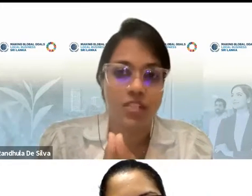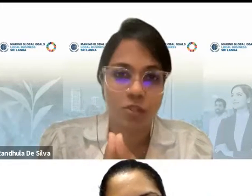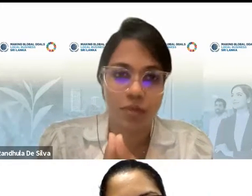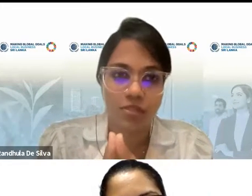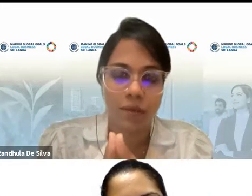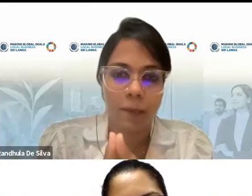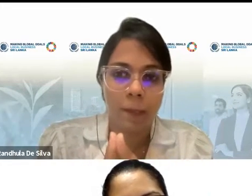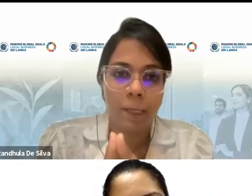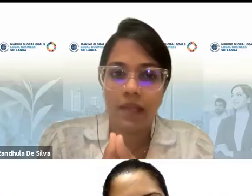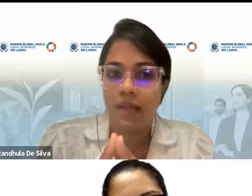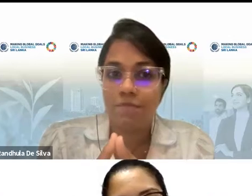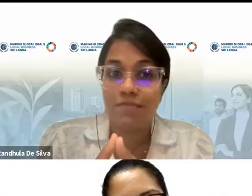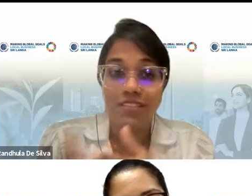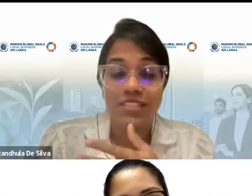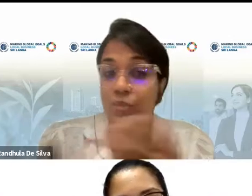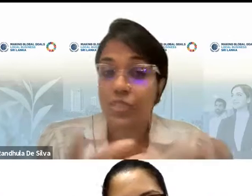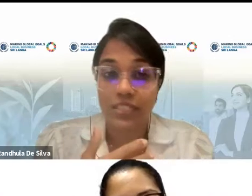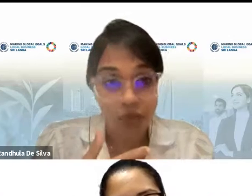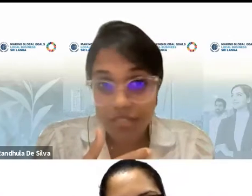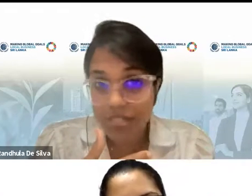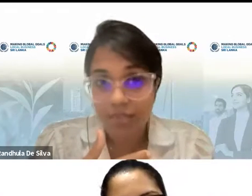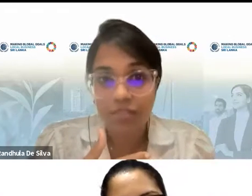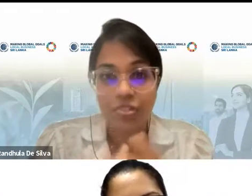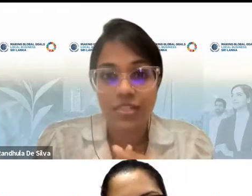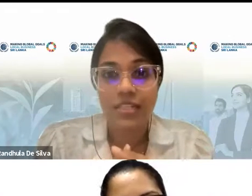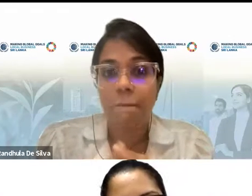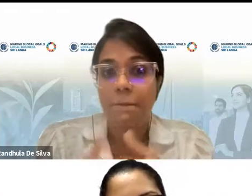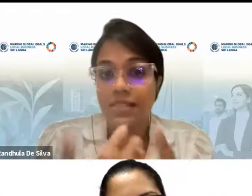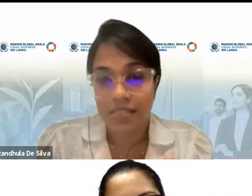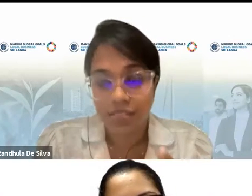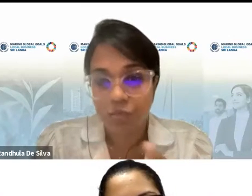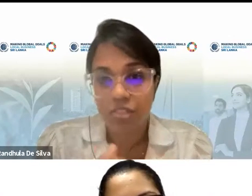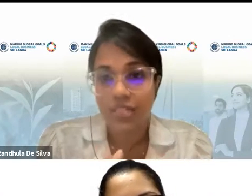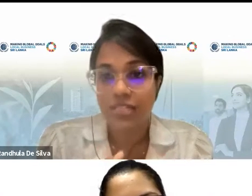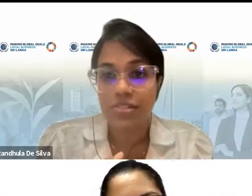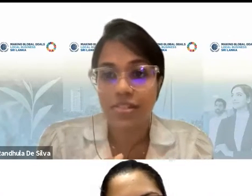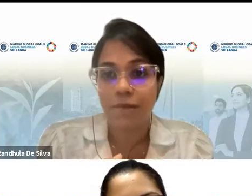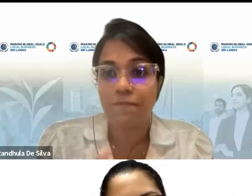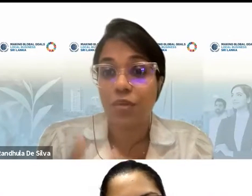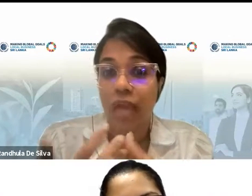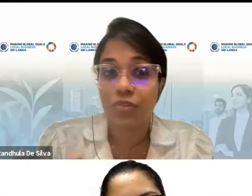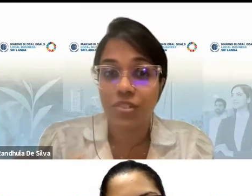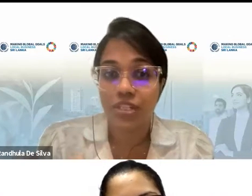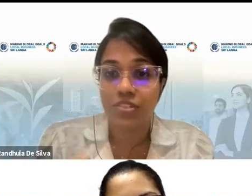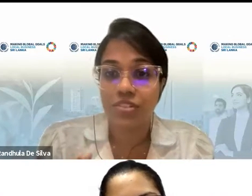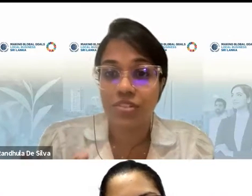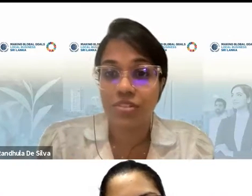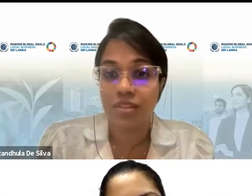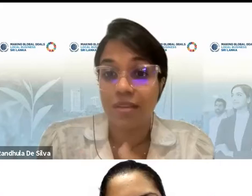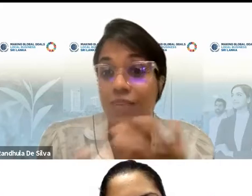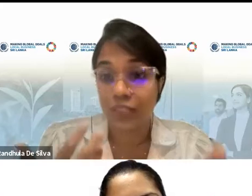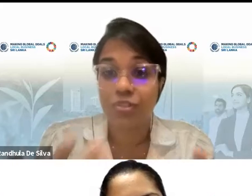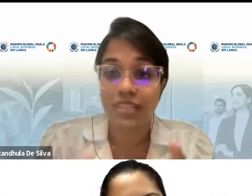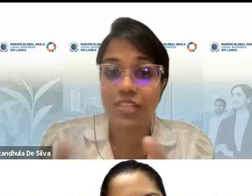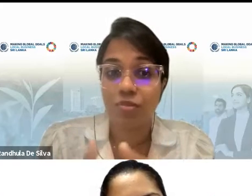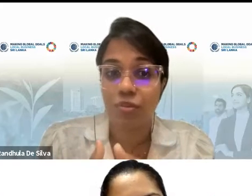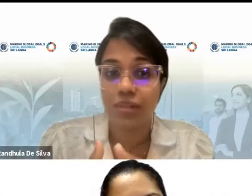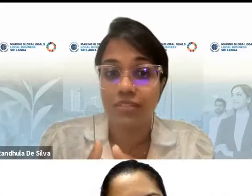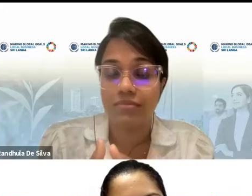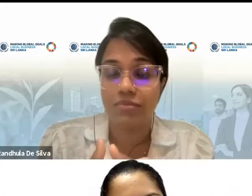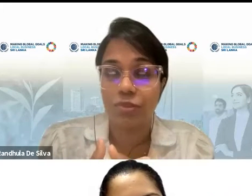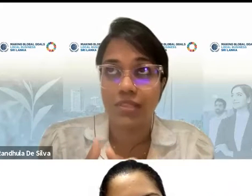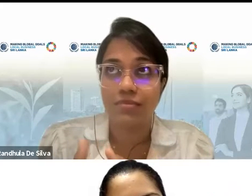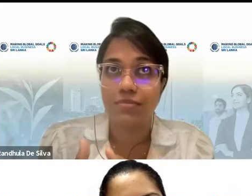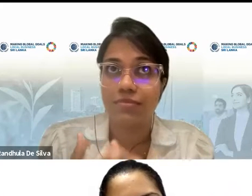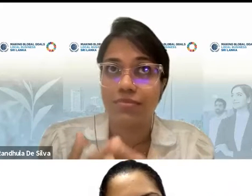rapid transformation. There were new technologies emerging, businesses were changing, value chains were